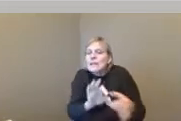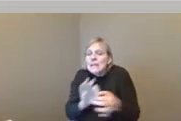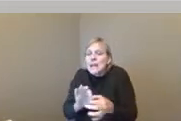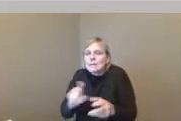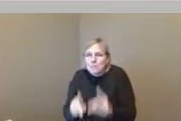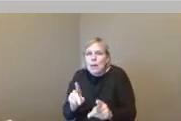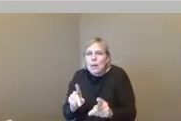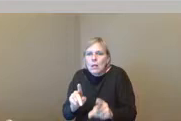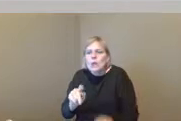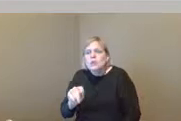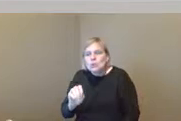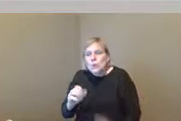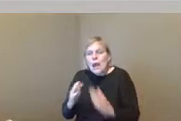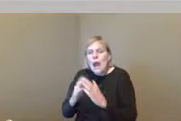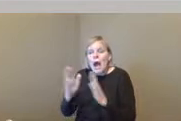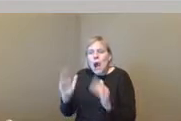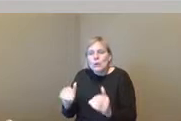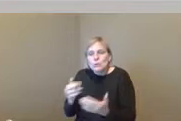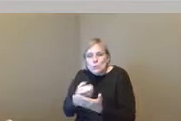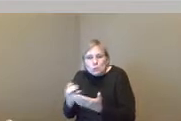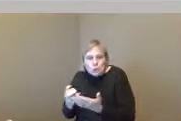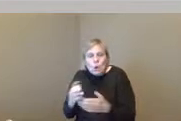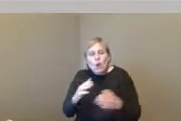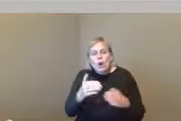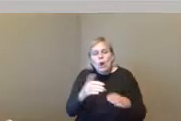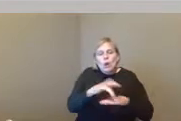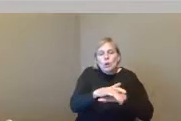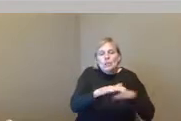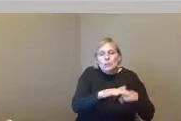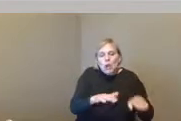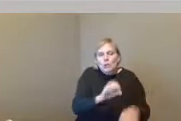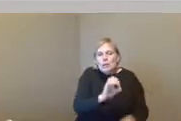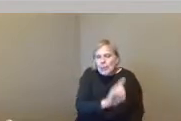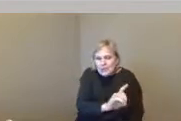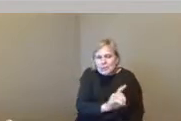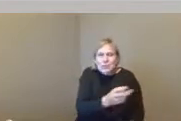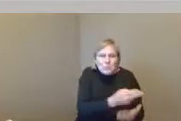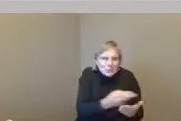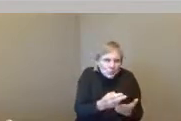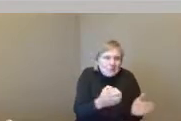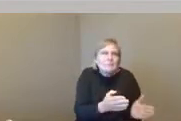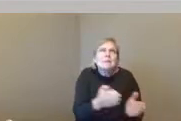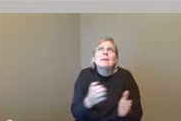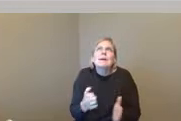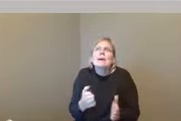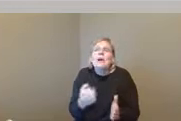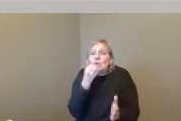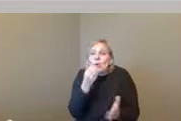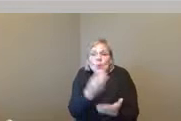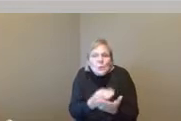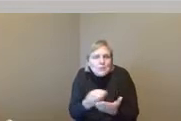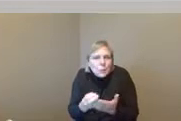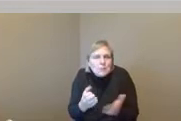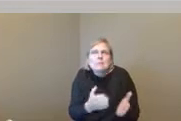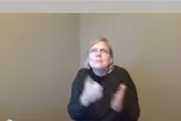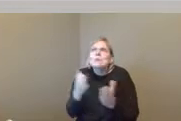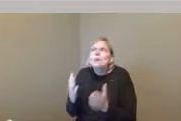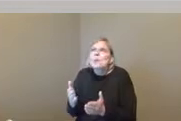to housing resources, to early childhood education resources, to food resources,